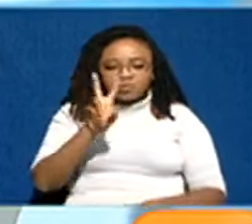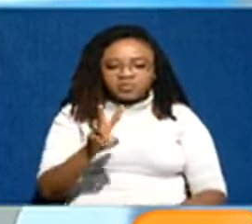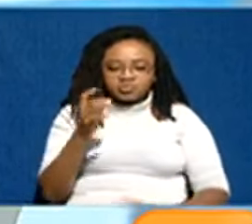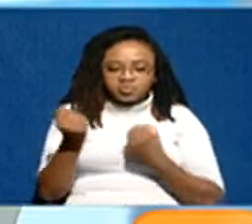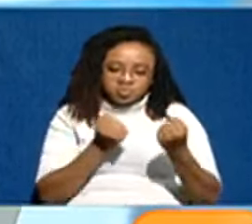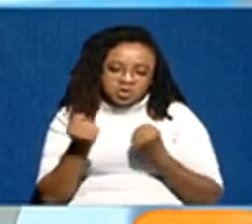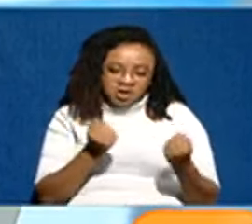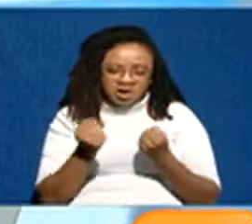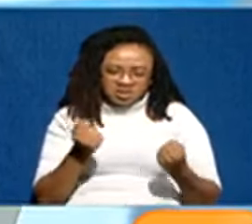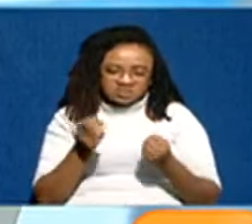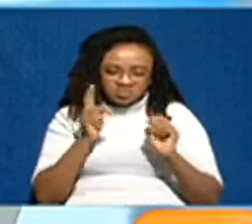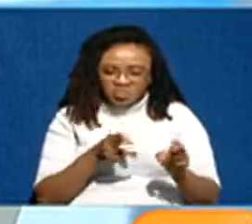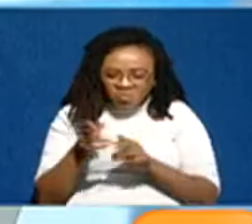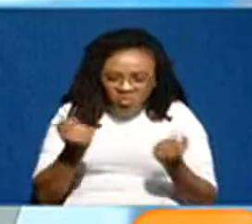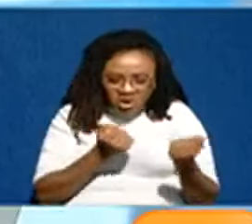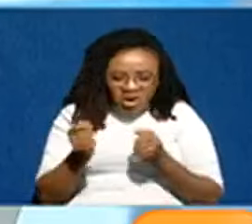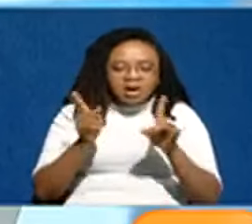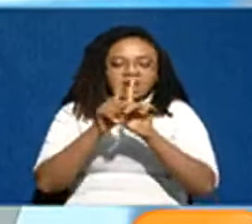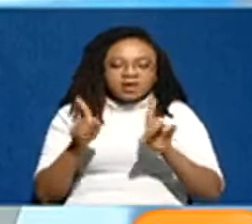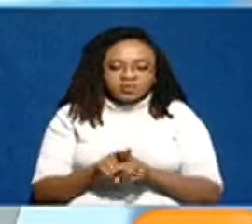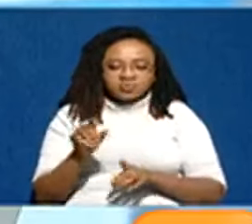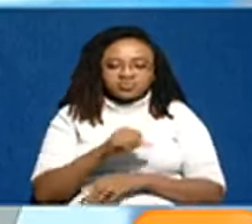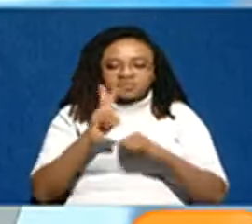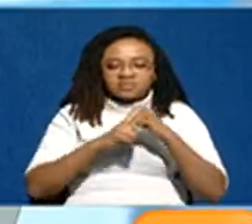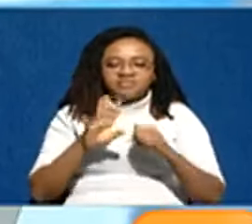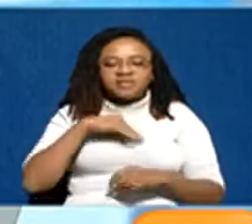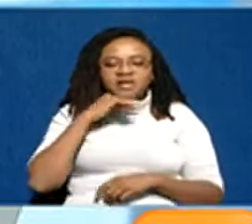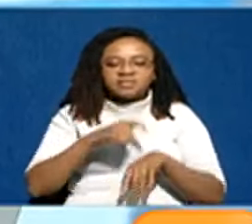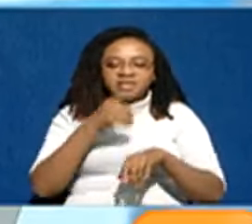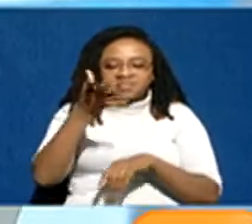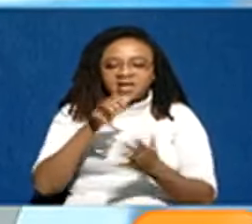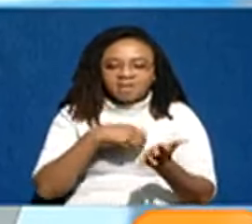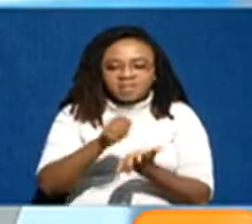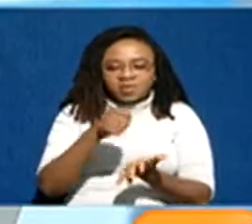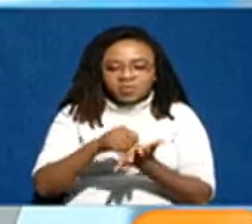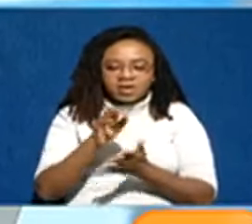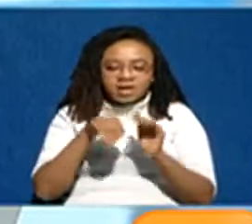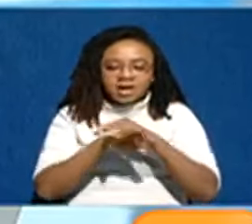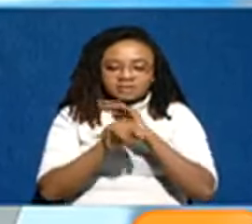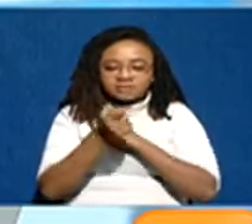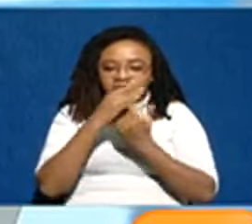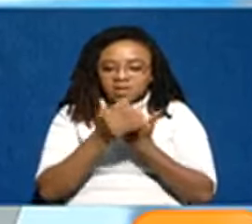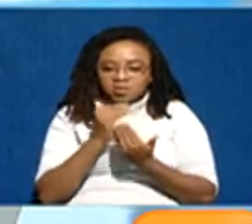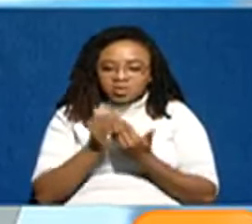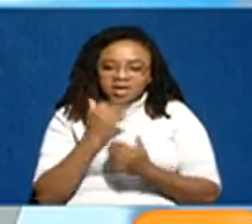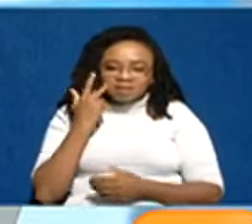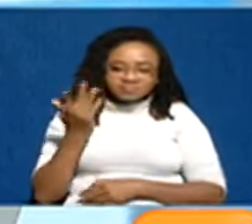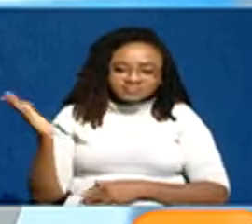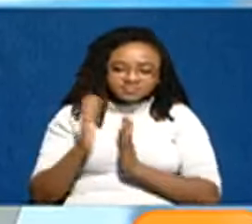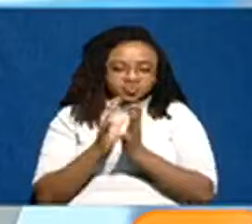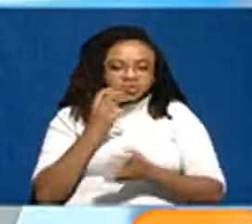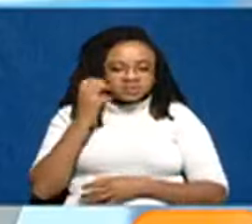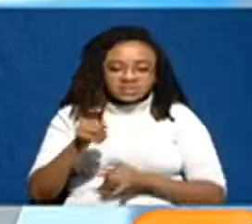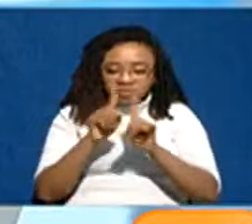passenger vehicles, with seven others dying while undergoing treatment in Makueni. Lord Otieno reports on the unfortunate turn of events, even as